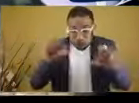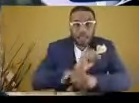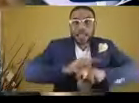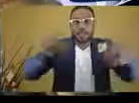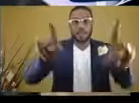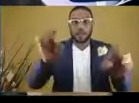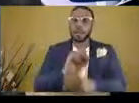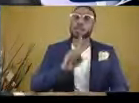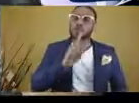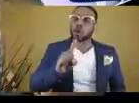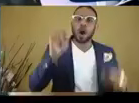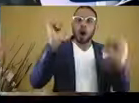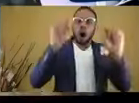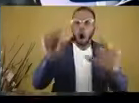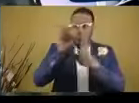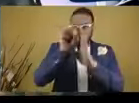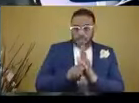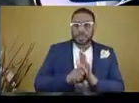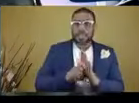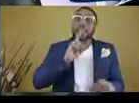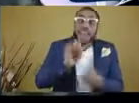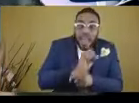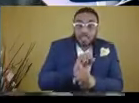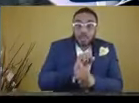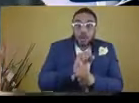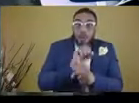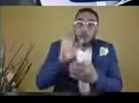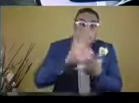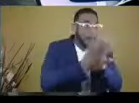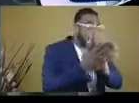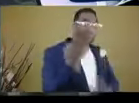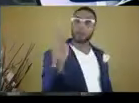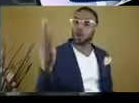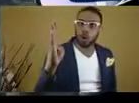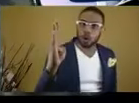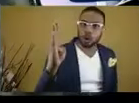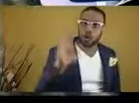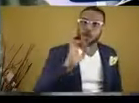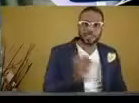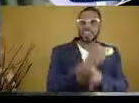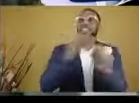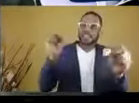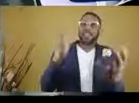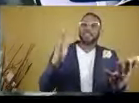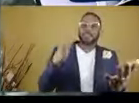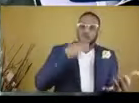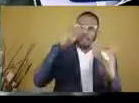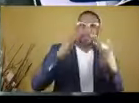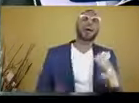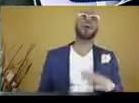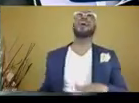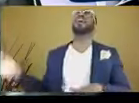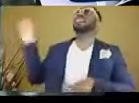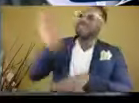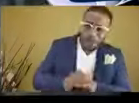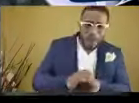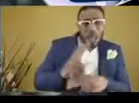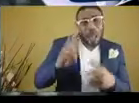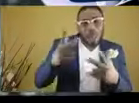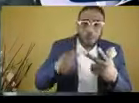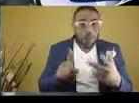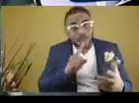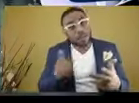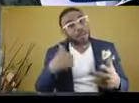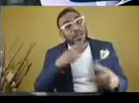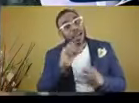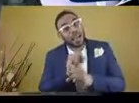making sure that those states actually were blue. That so we literally delivered the White House. And then on top of that, the third piece is we